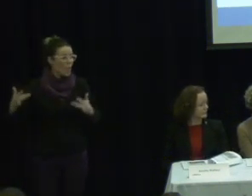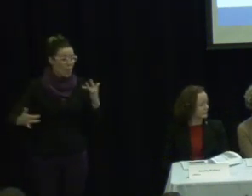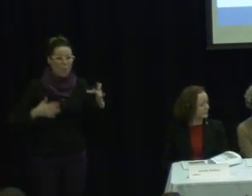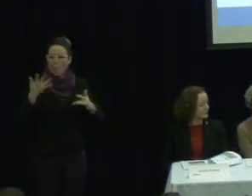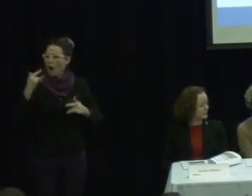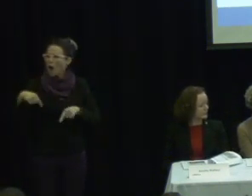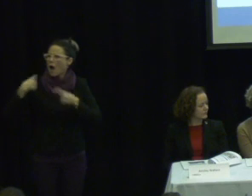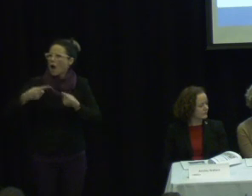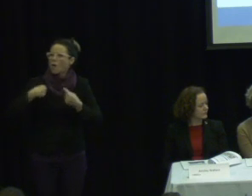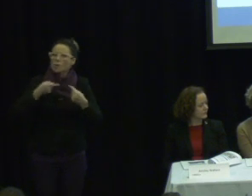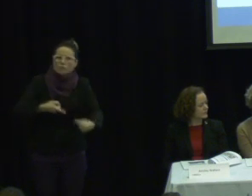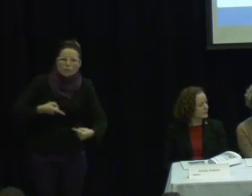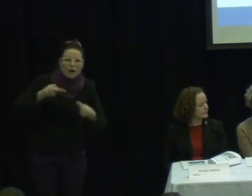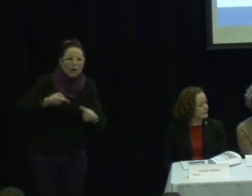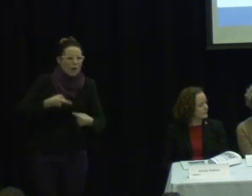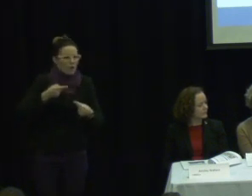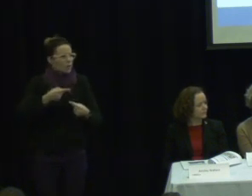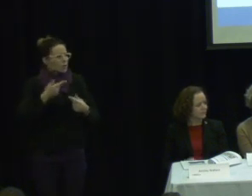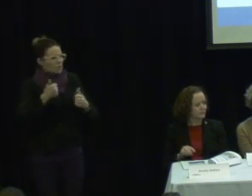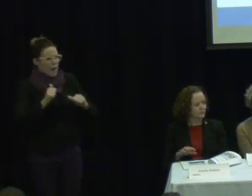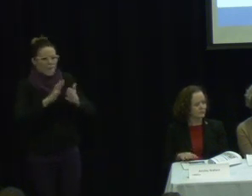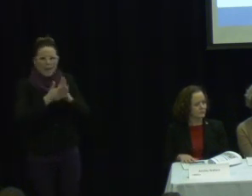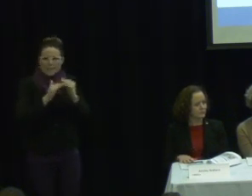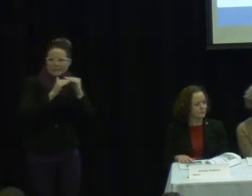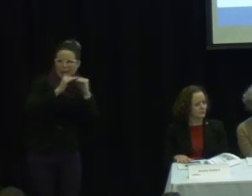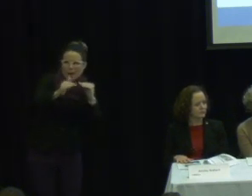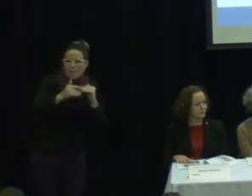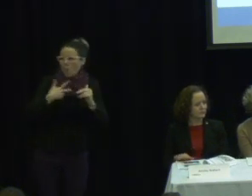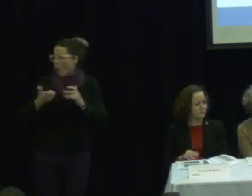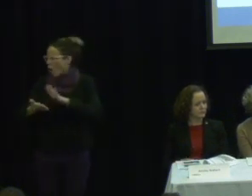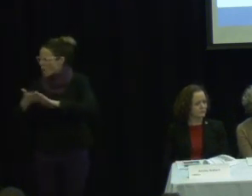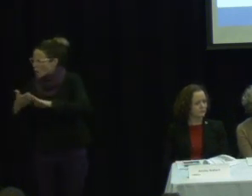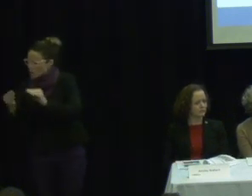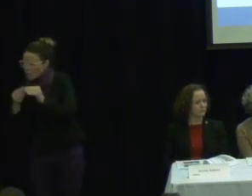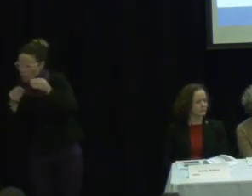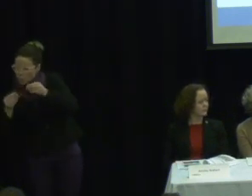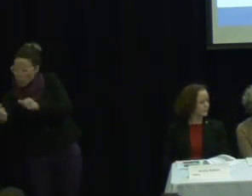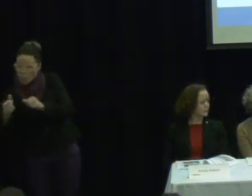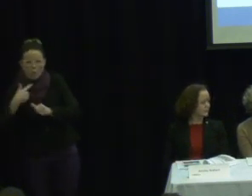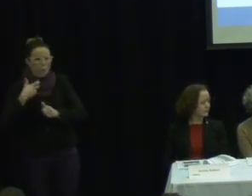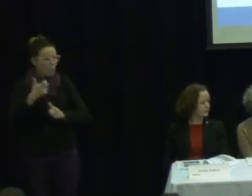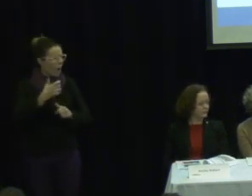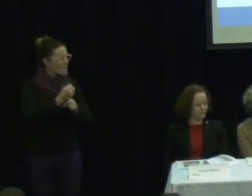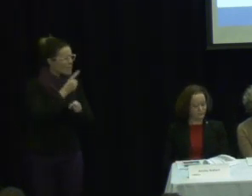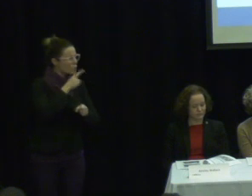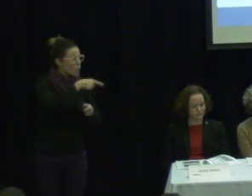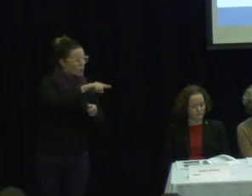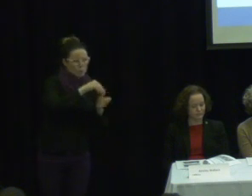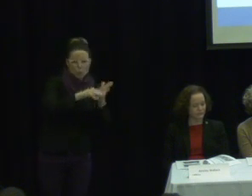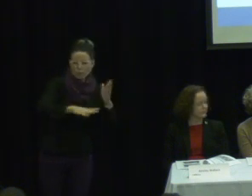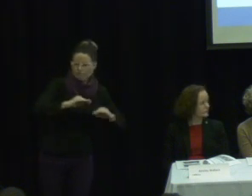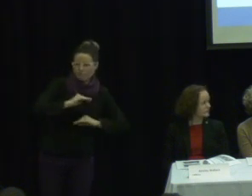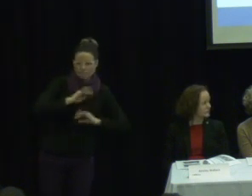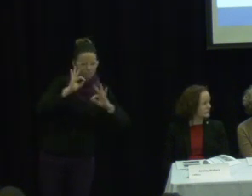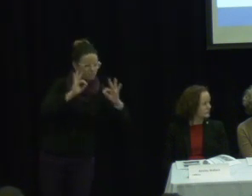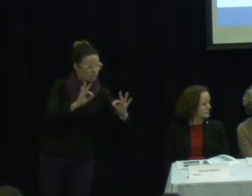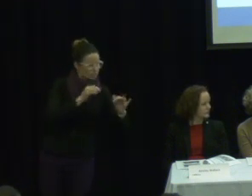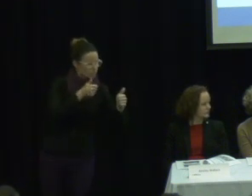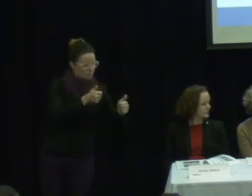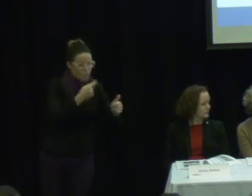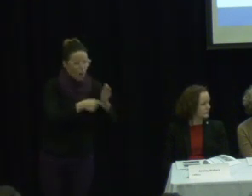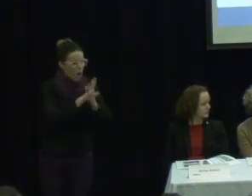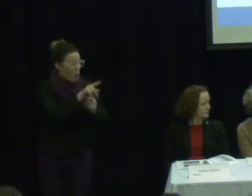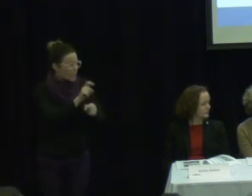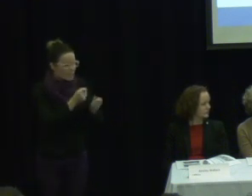stabilize, get our operations going well, respecting students in a whole new way, focused on students' interest, being able to support